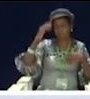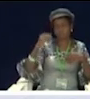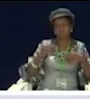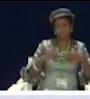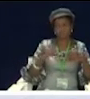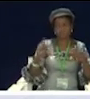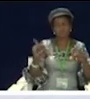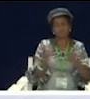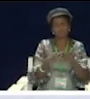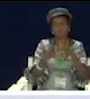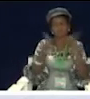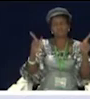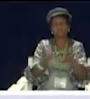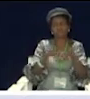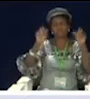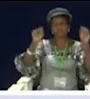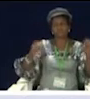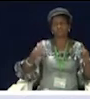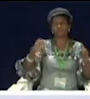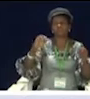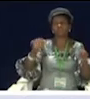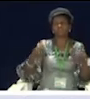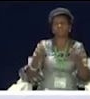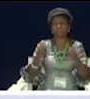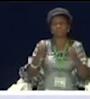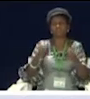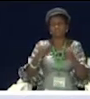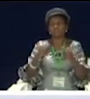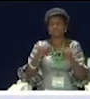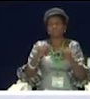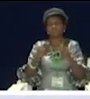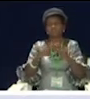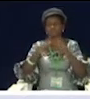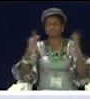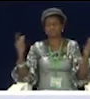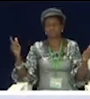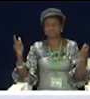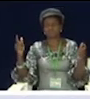as much as possible how he thinks,